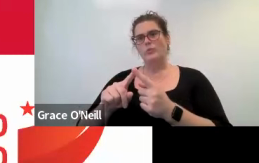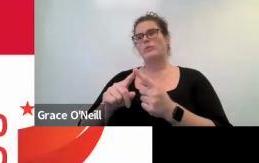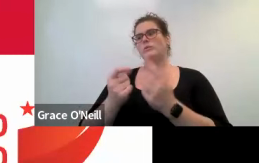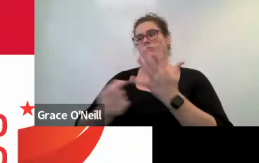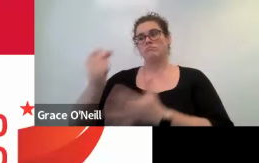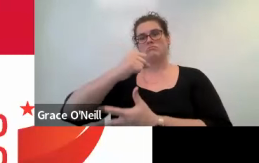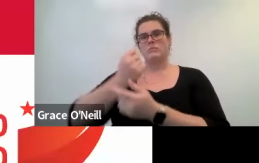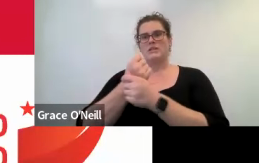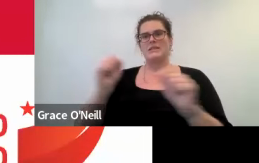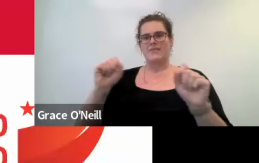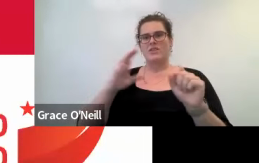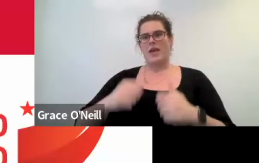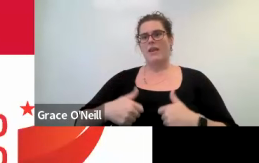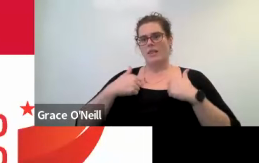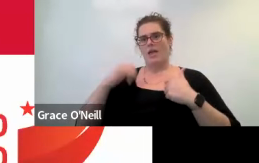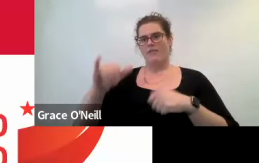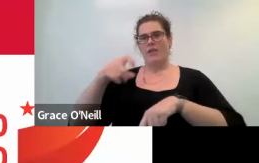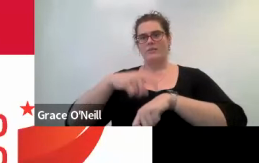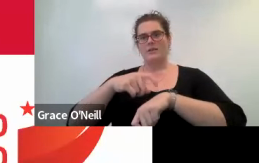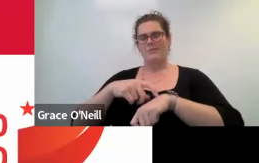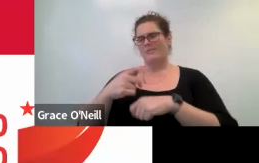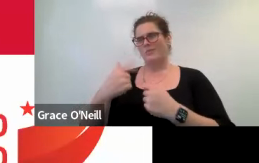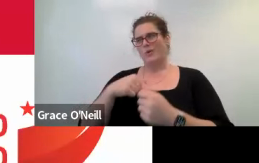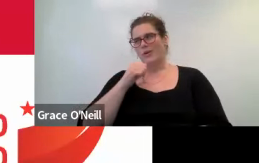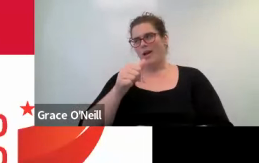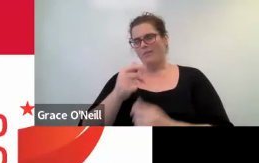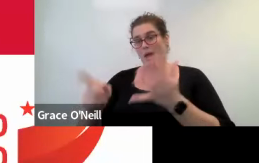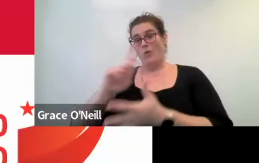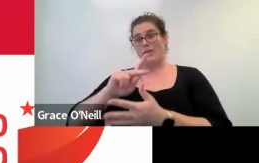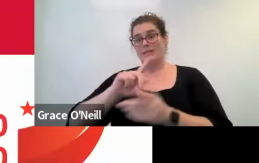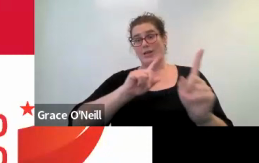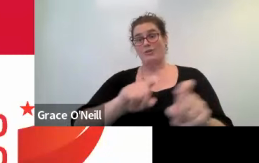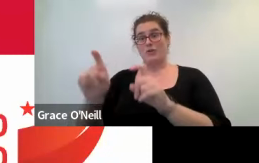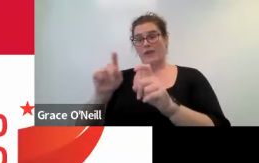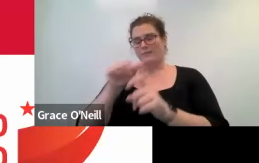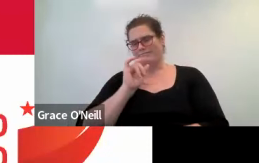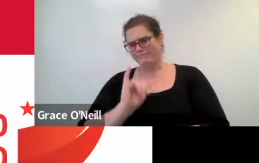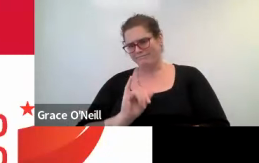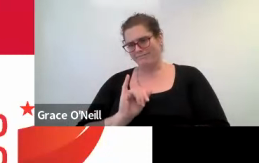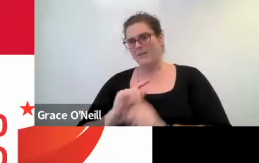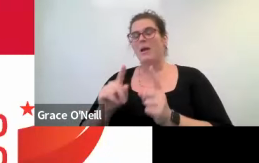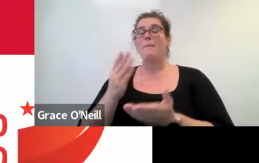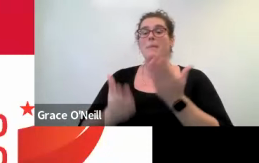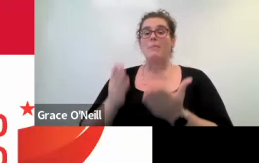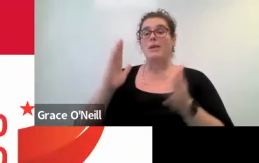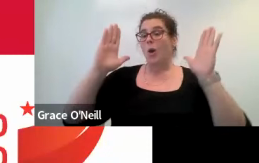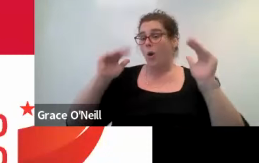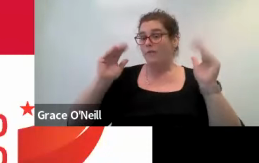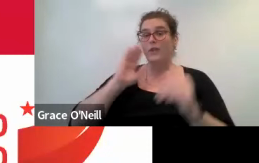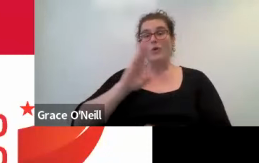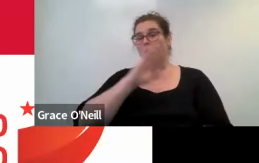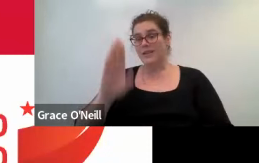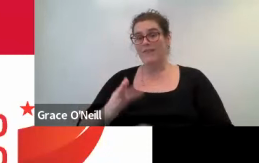time. A survey wasn't necessarily something that I was thinking about, but maybe, hopefully we'll never have another public